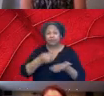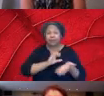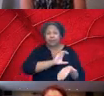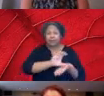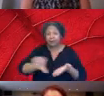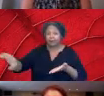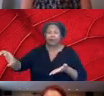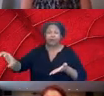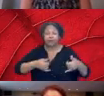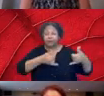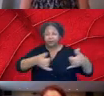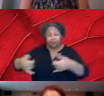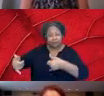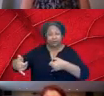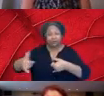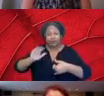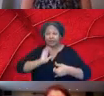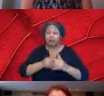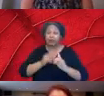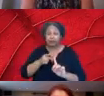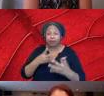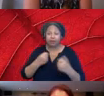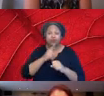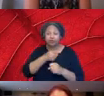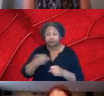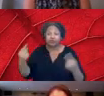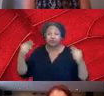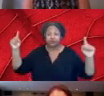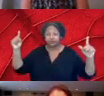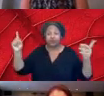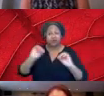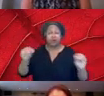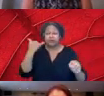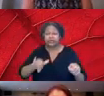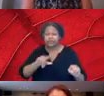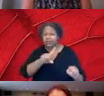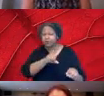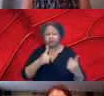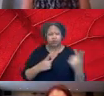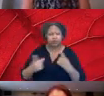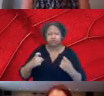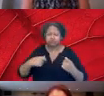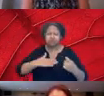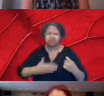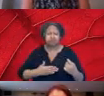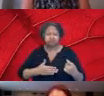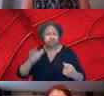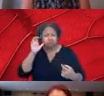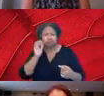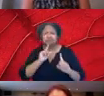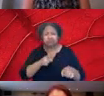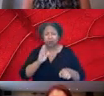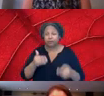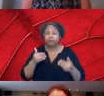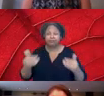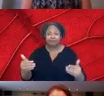really what it's about for us. So we want everybody to succeed, and there's really no silly questions. So feel free to ask them